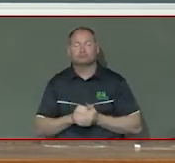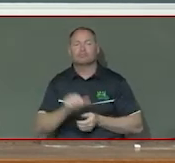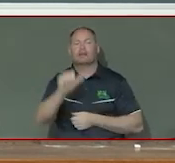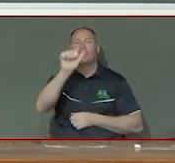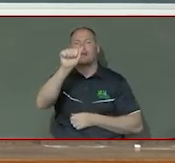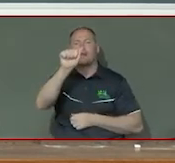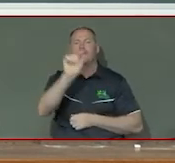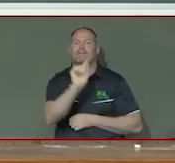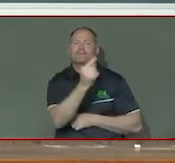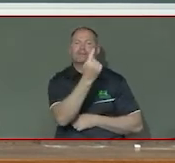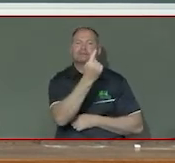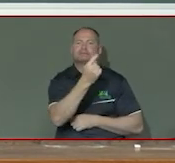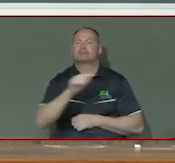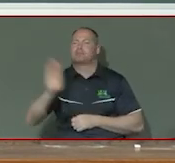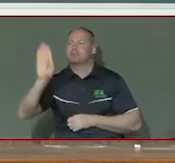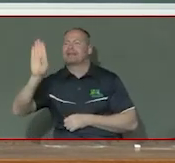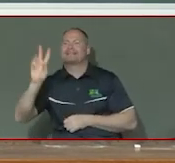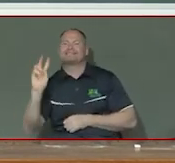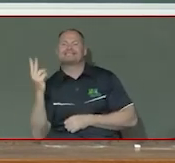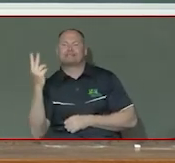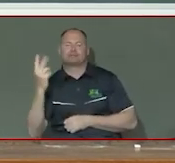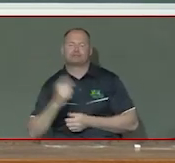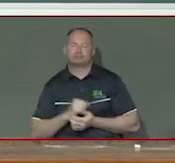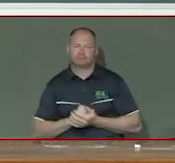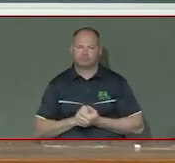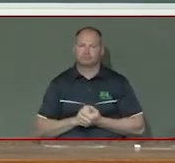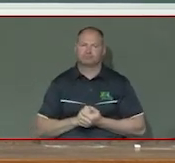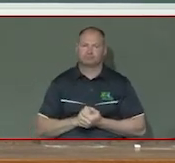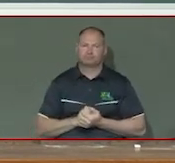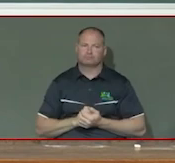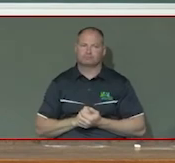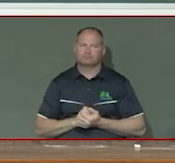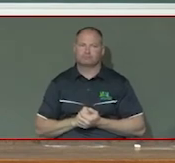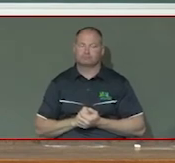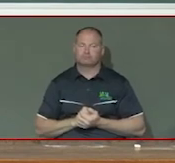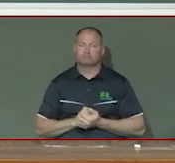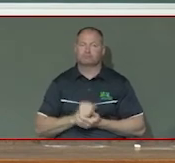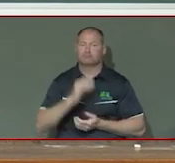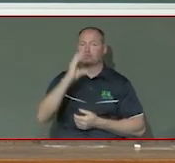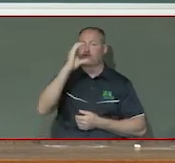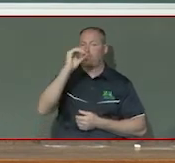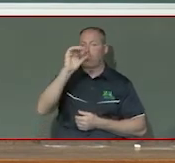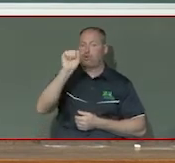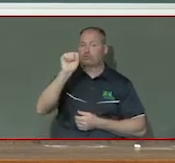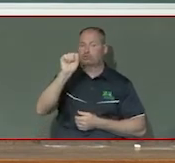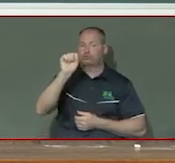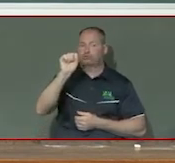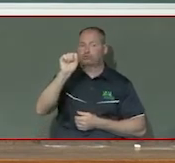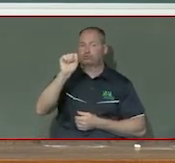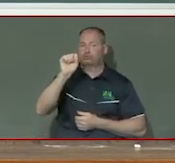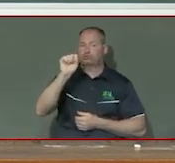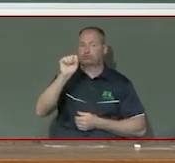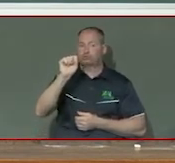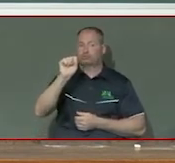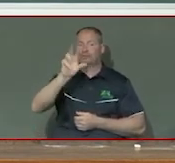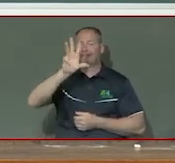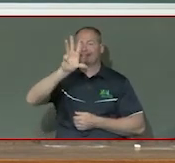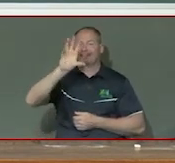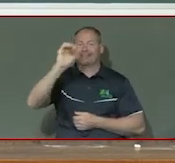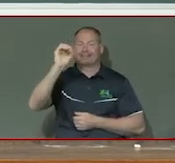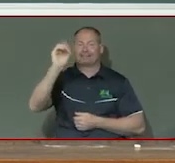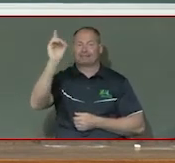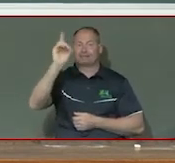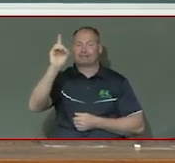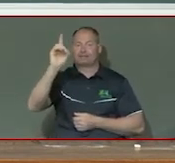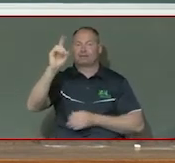first angle and B must be in the second angle. So it is equal to the cos of 90 degrees